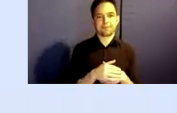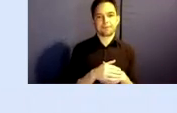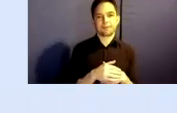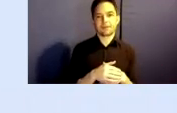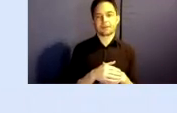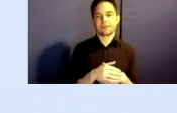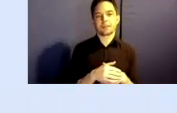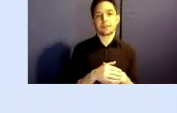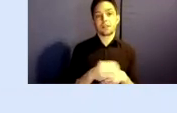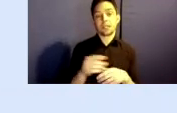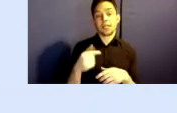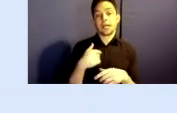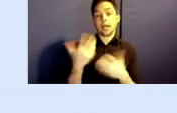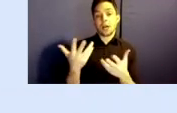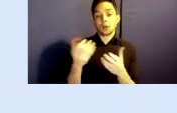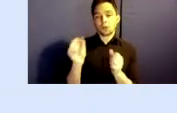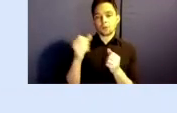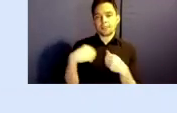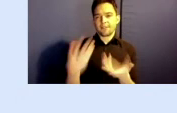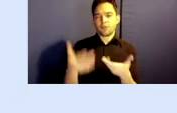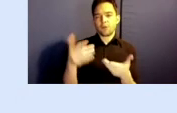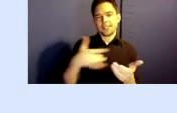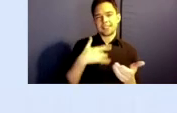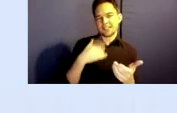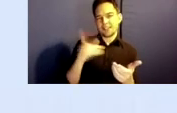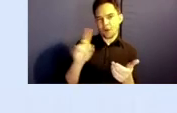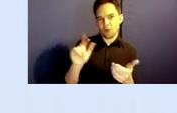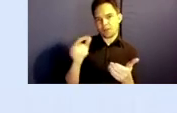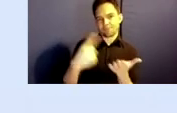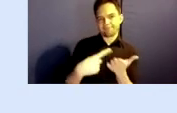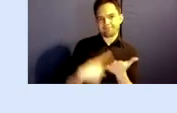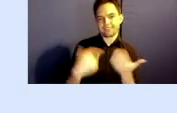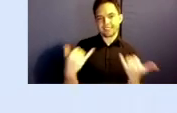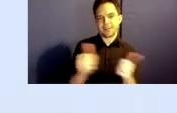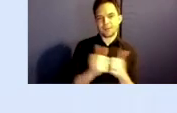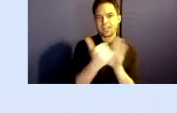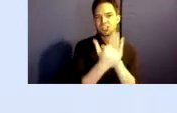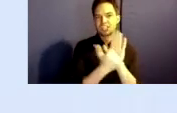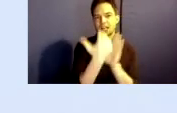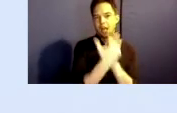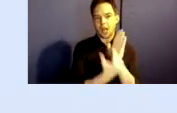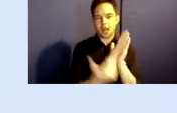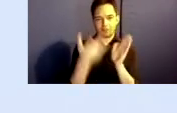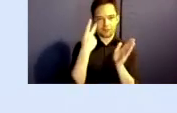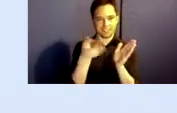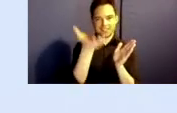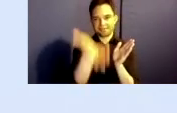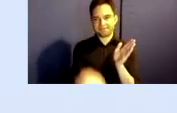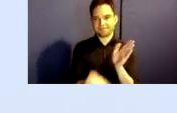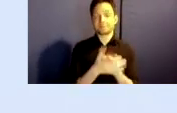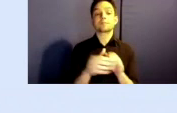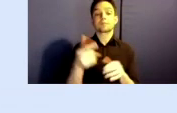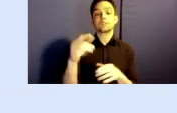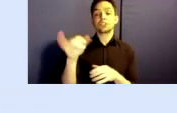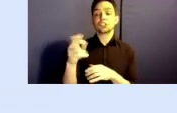I just want to give you a sense of where we're going today with our agenda you see there. And as Jennifer noted,